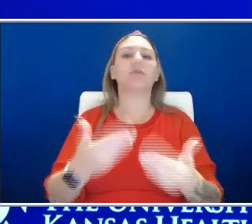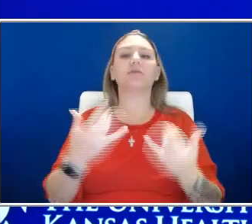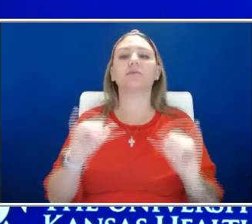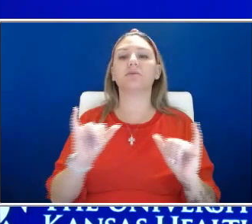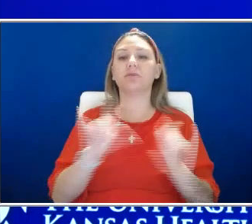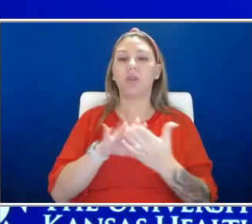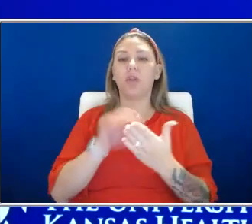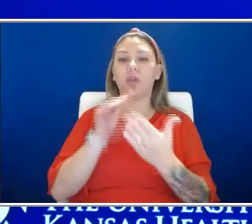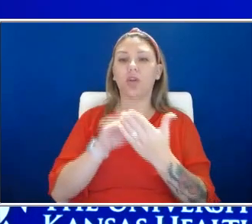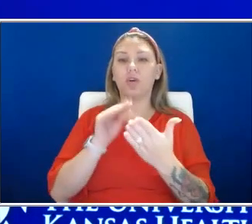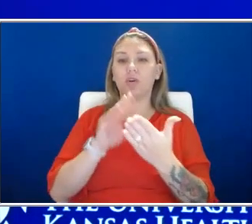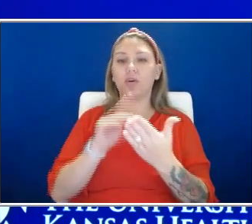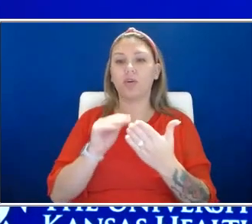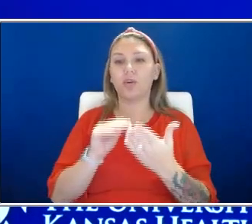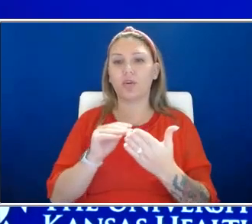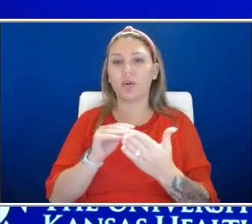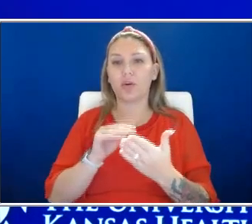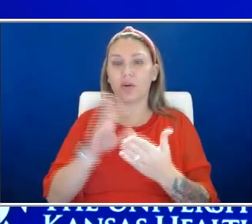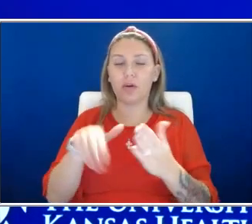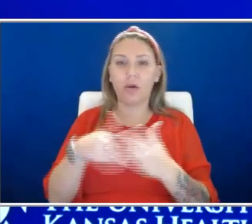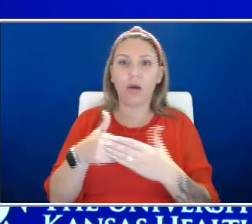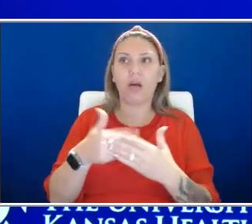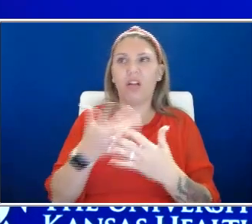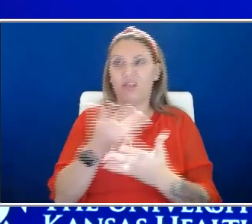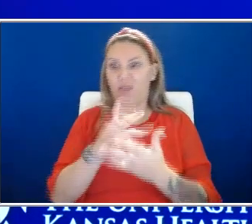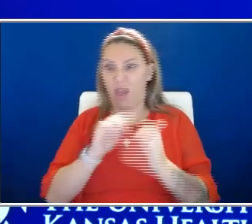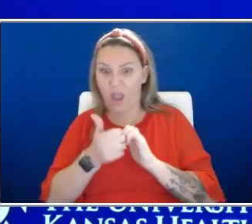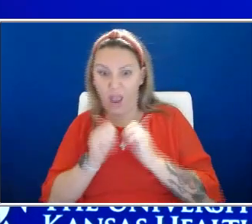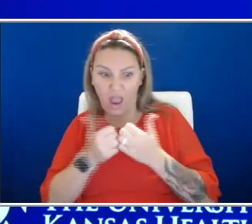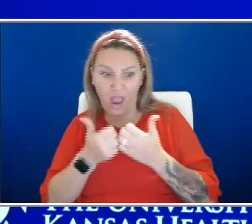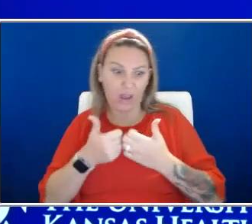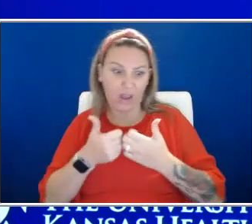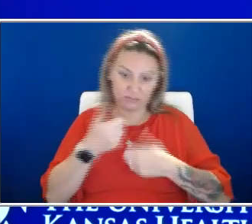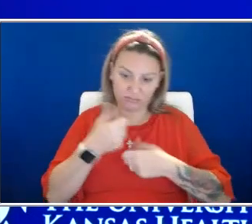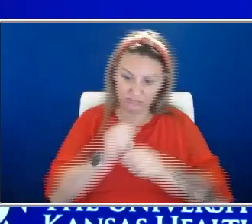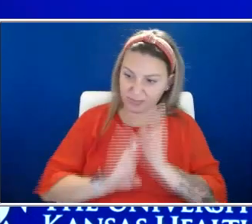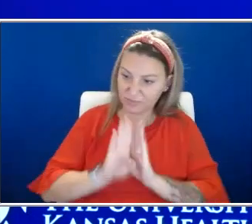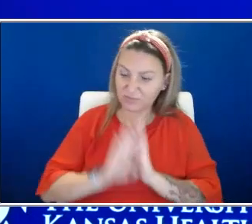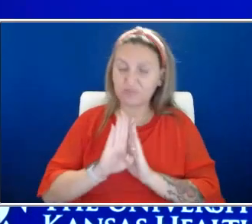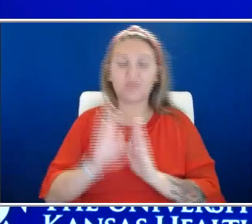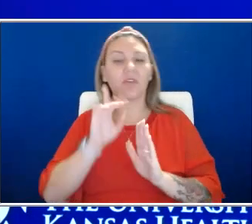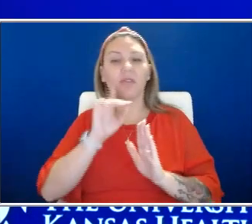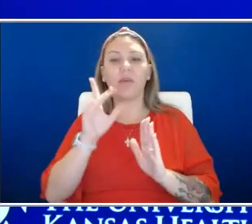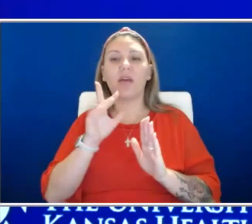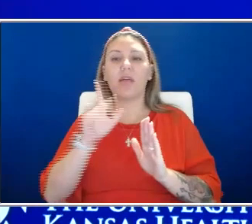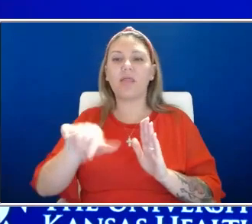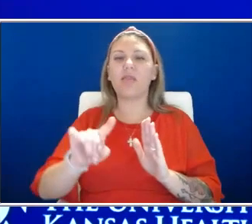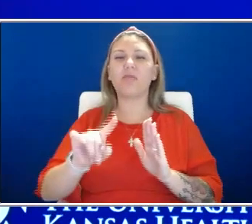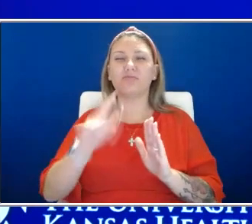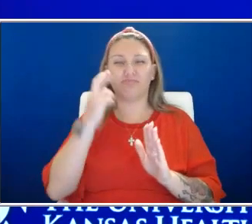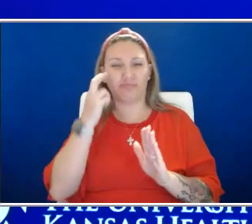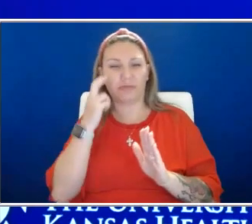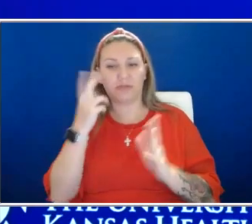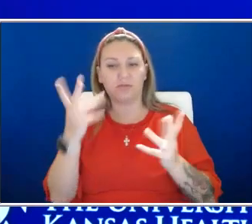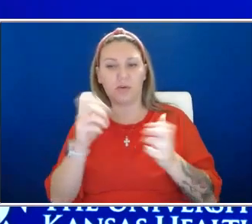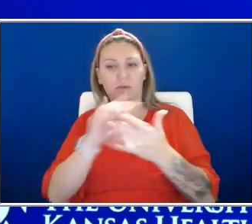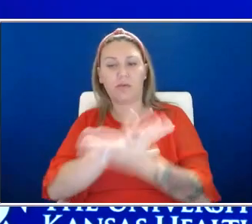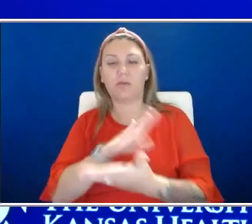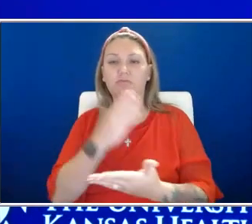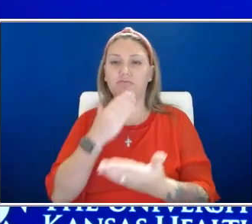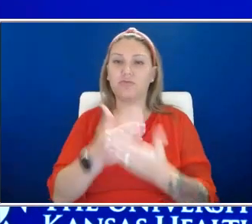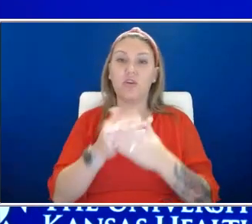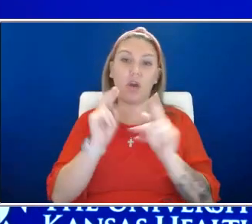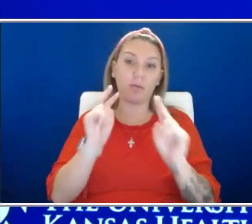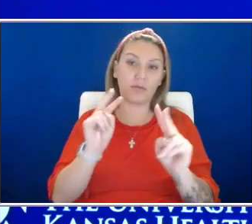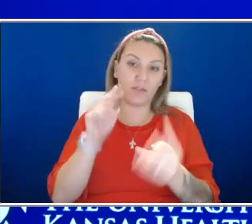about the pathophysiology, elucidate those real mechanisms as to what's causing it, but this is a good observational study to support that. Now, how